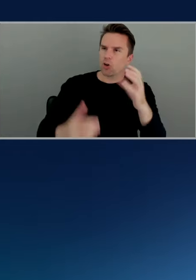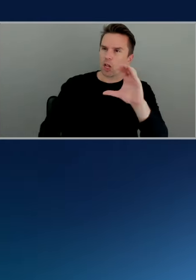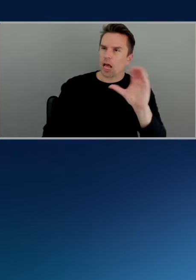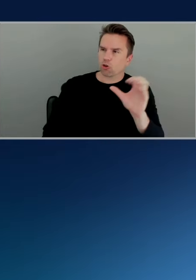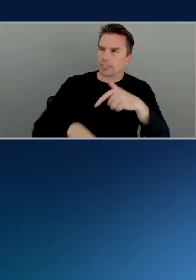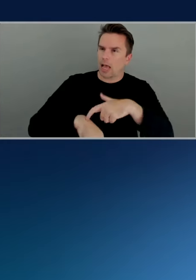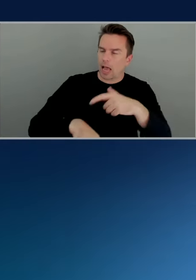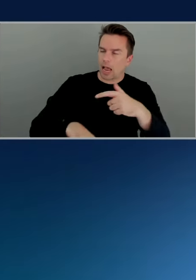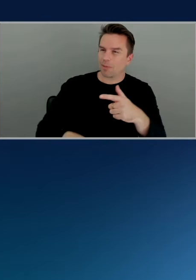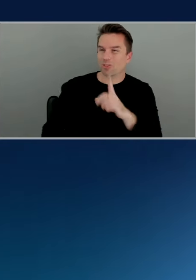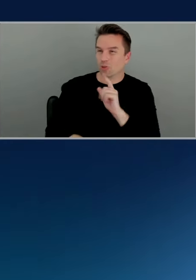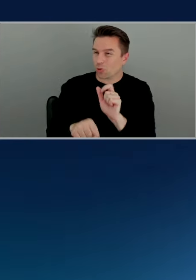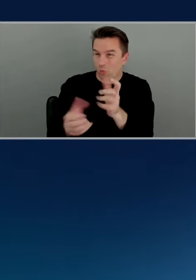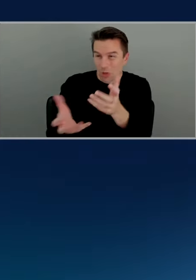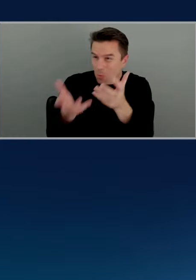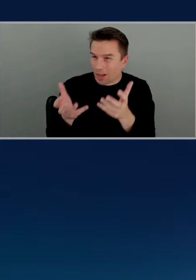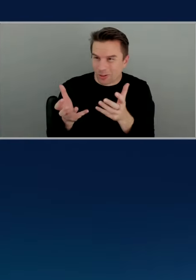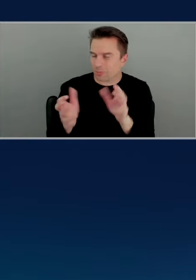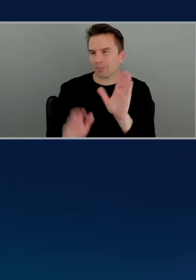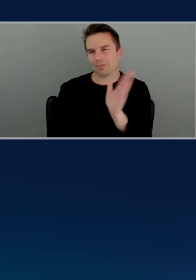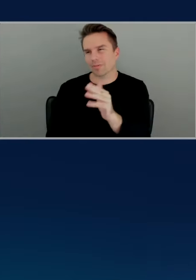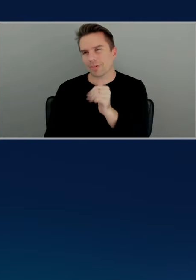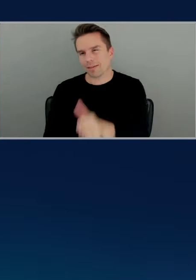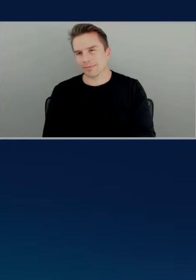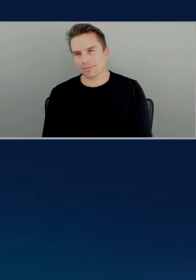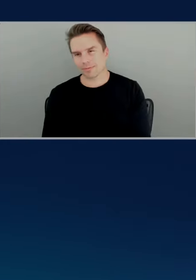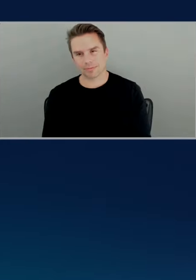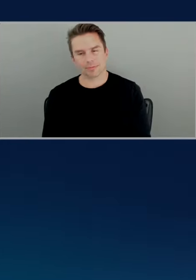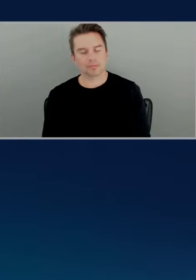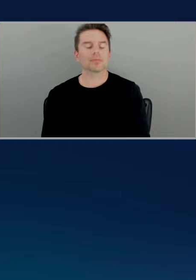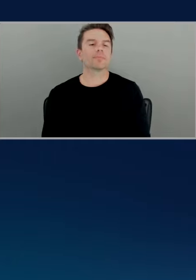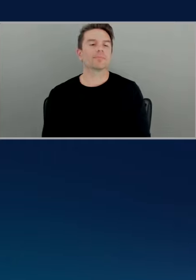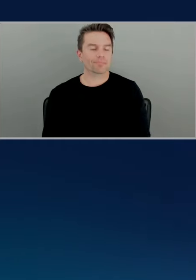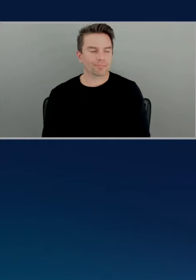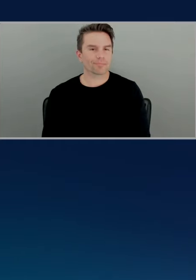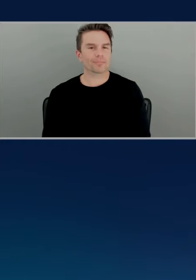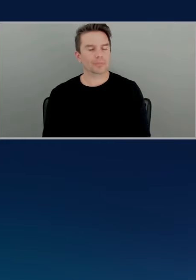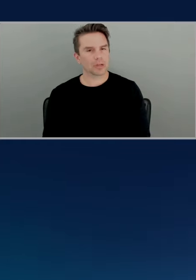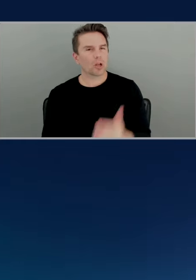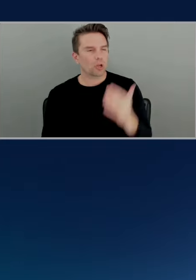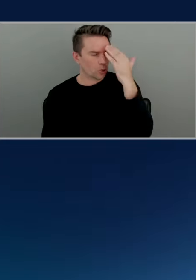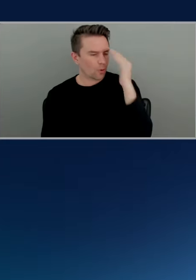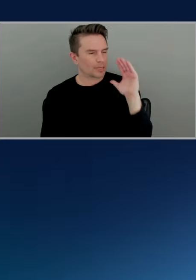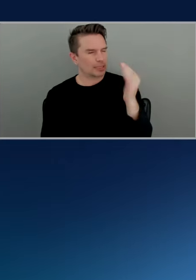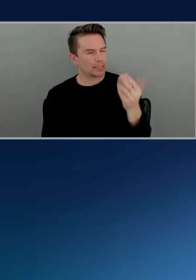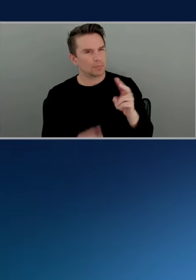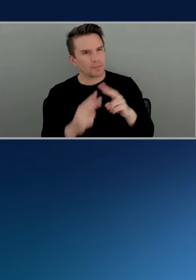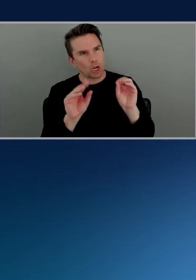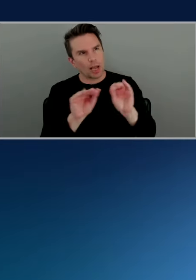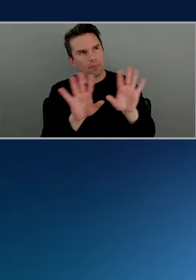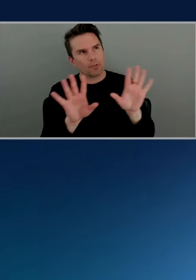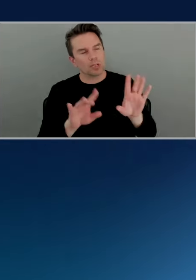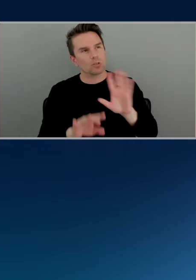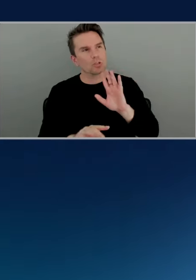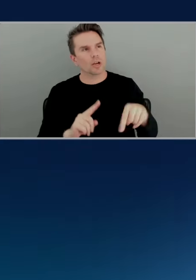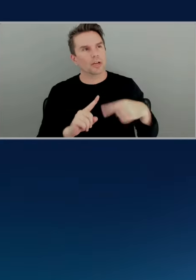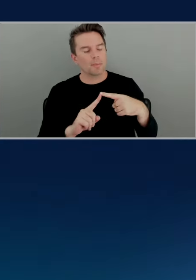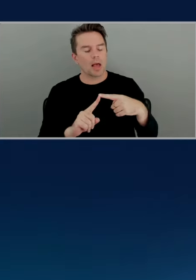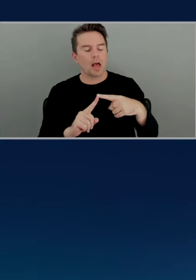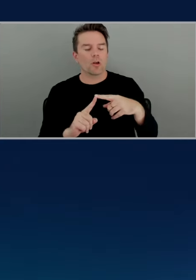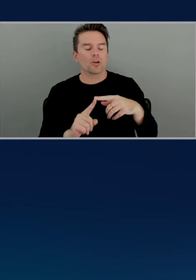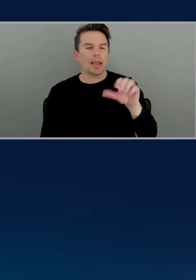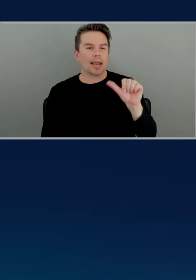it seems so, I guess, obvious when we look at the AWS well-architected documentation and say, like,